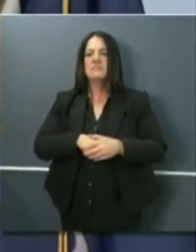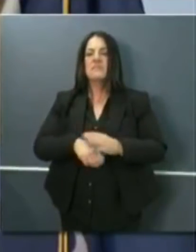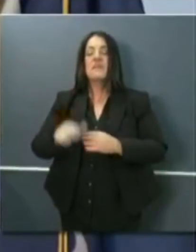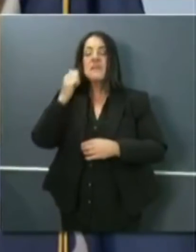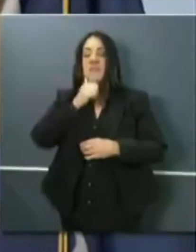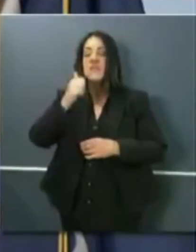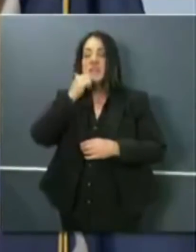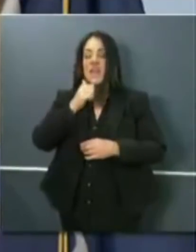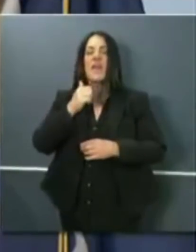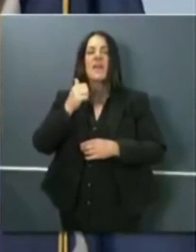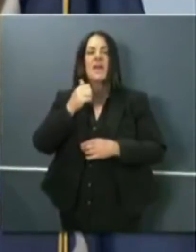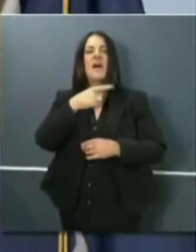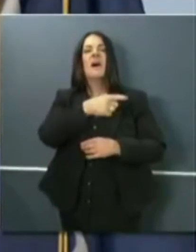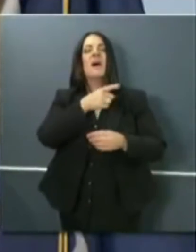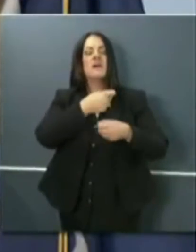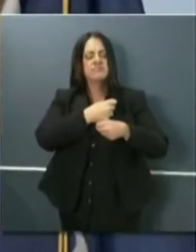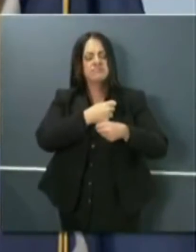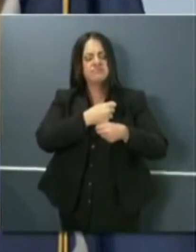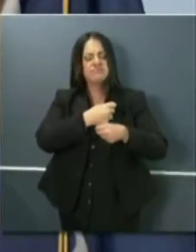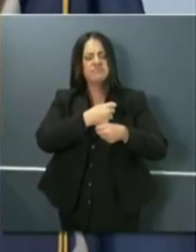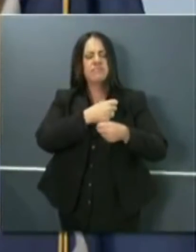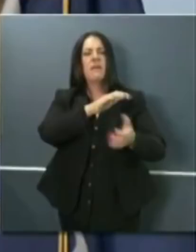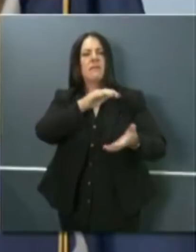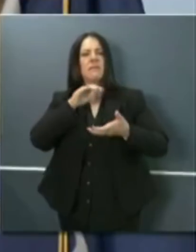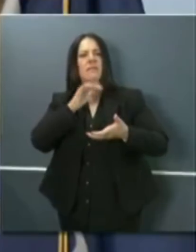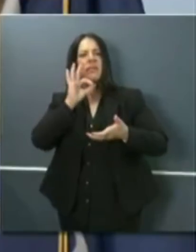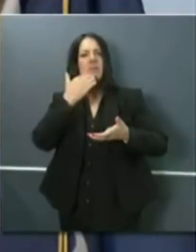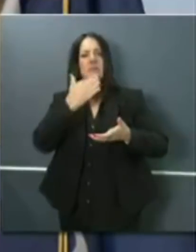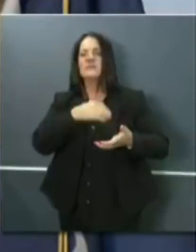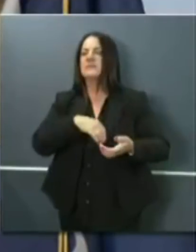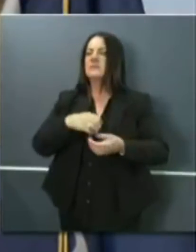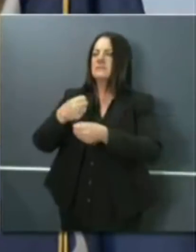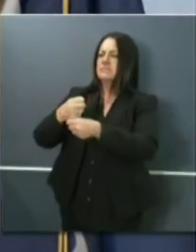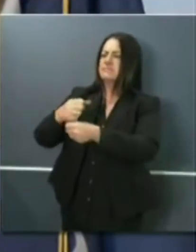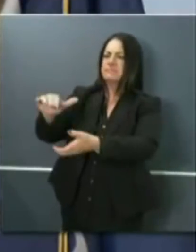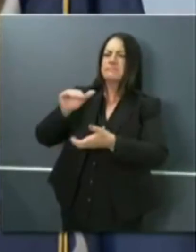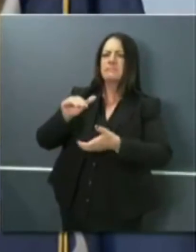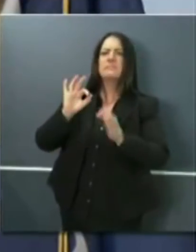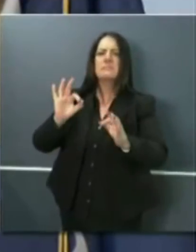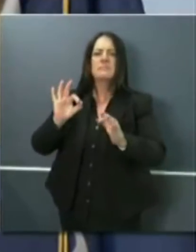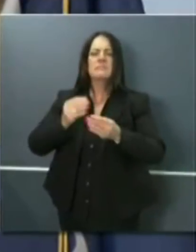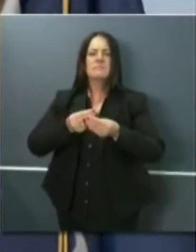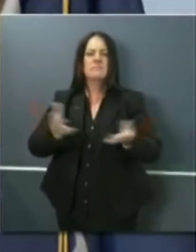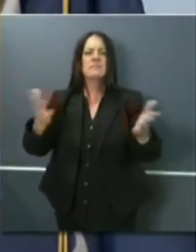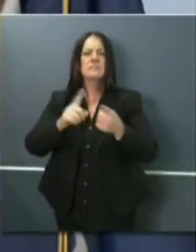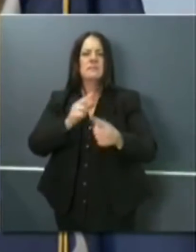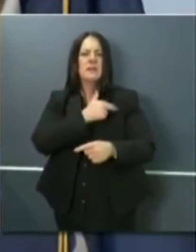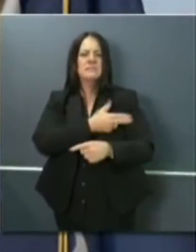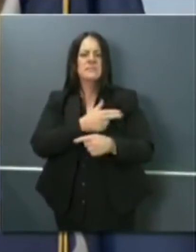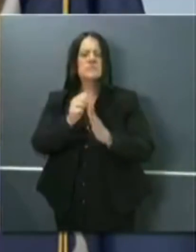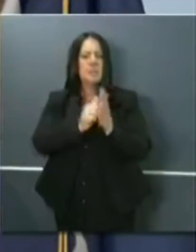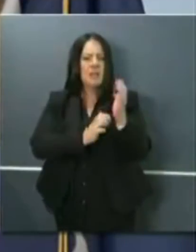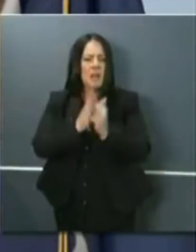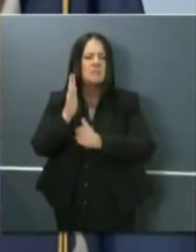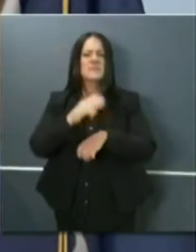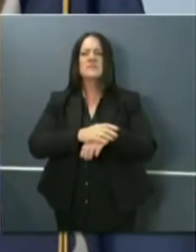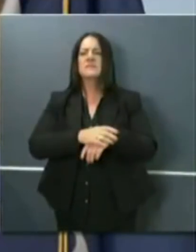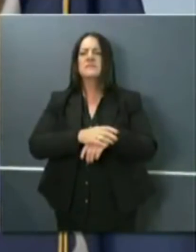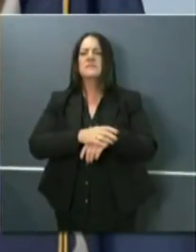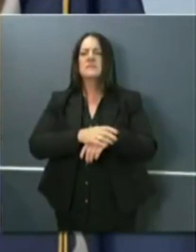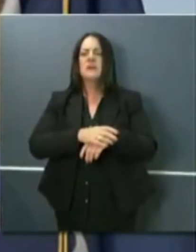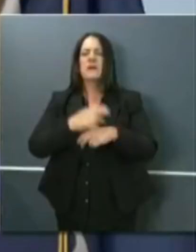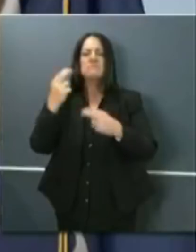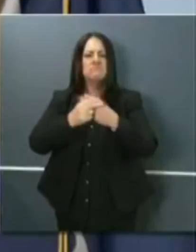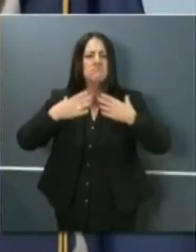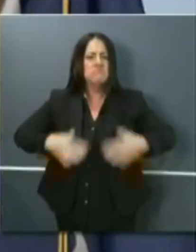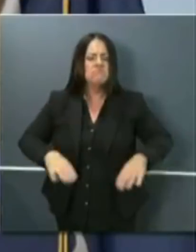PPE comes in, not just N95 masks, but coveralls and shields and gowns and gloves, glove sets and the like. And so as